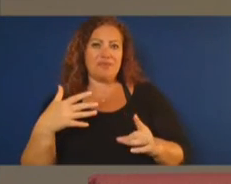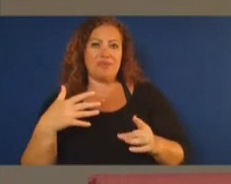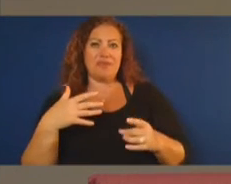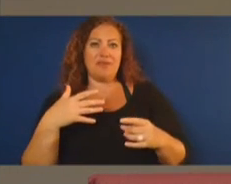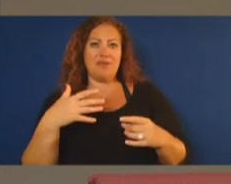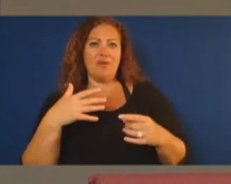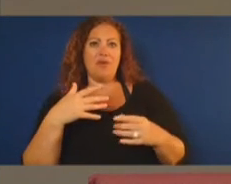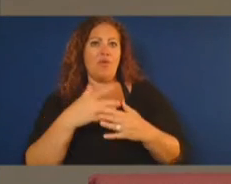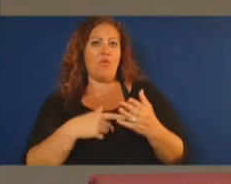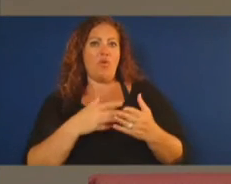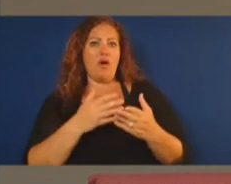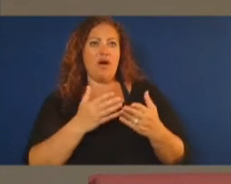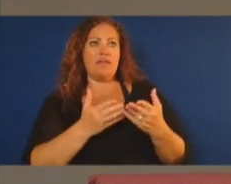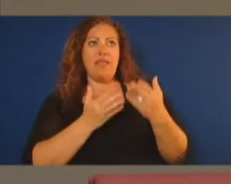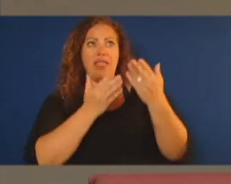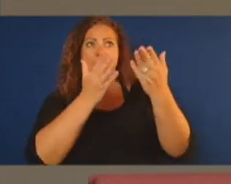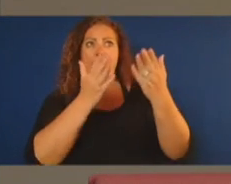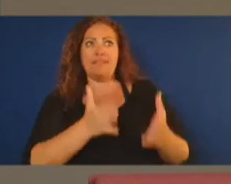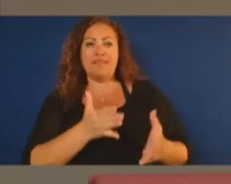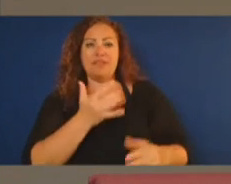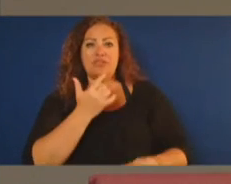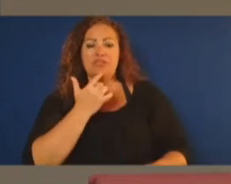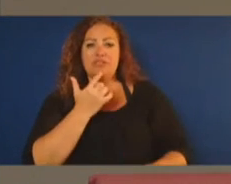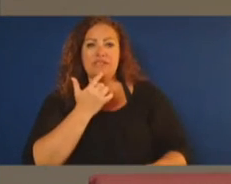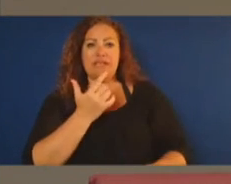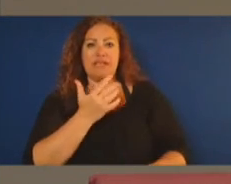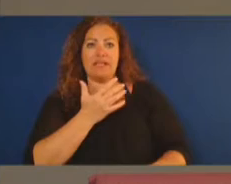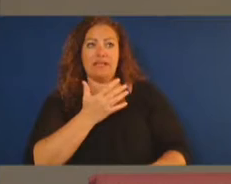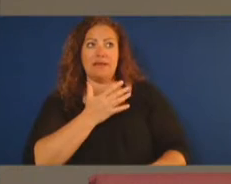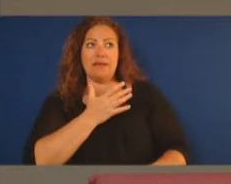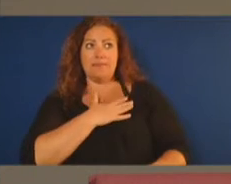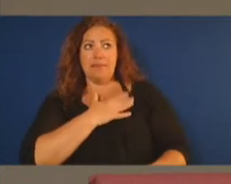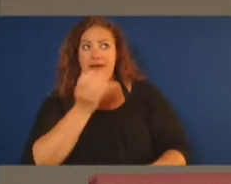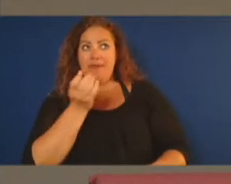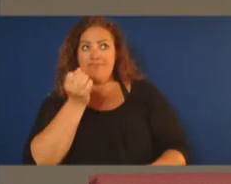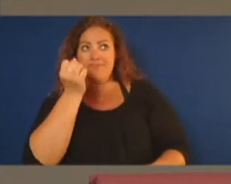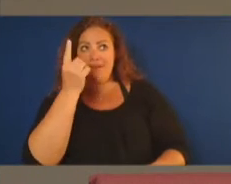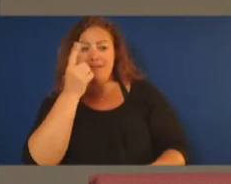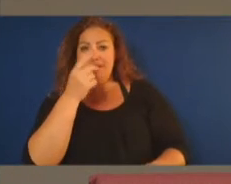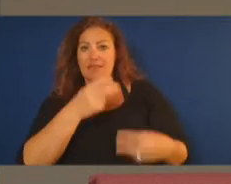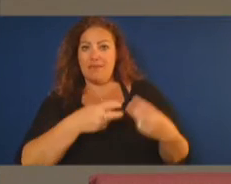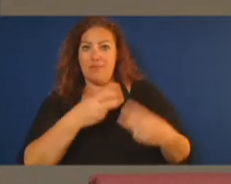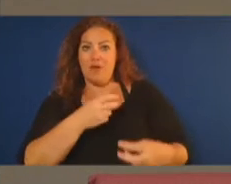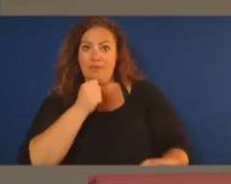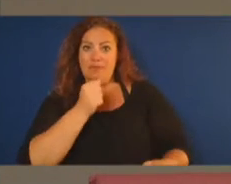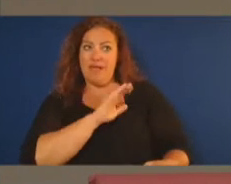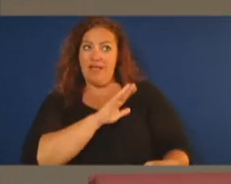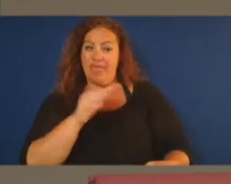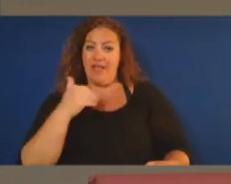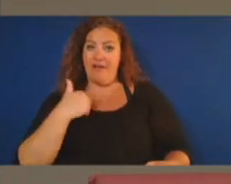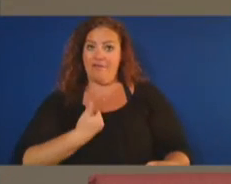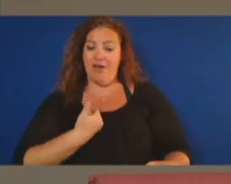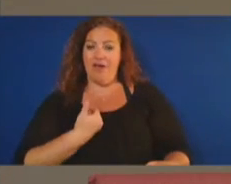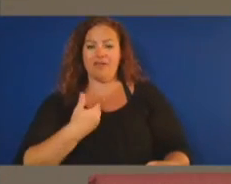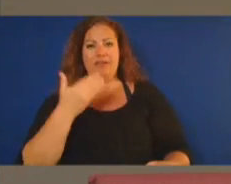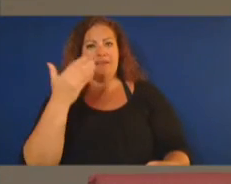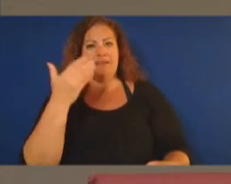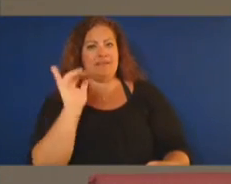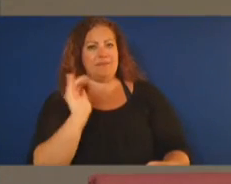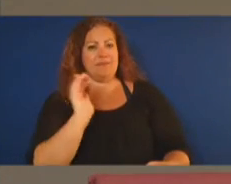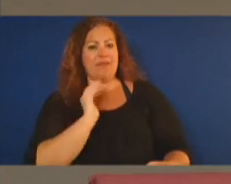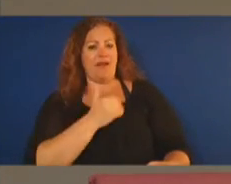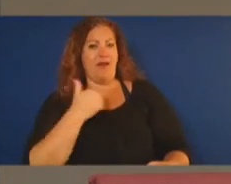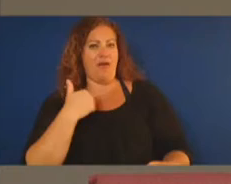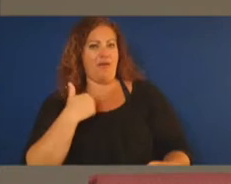it's the what I understood them to say the problem's not their fault so it seems that it's our fault or